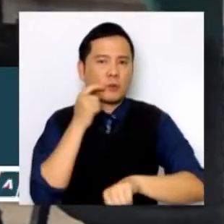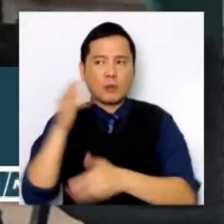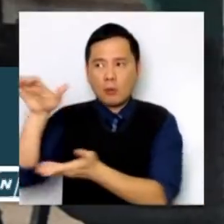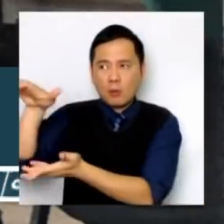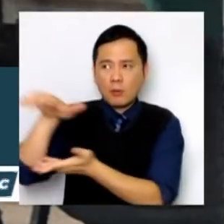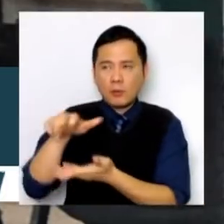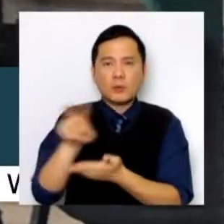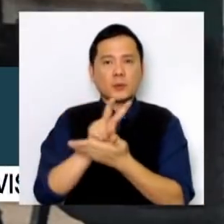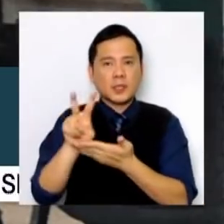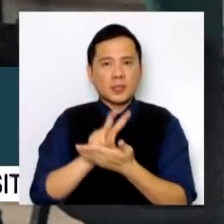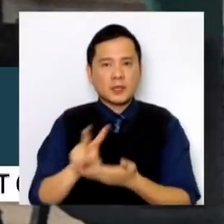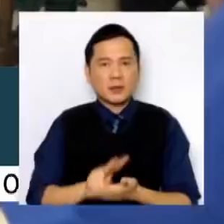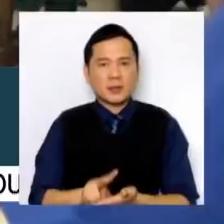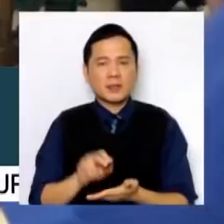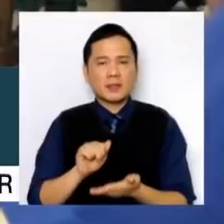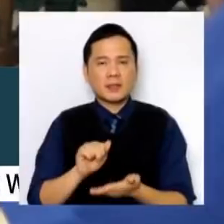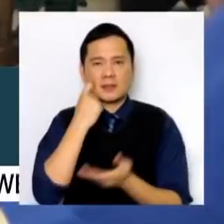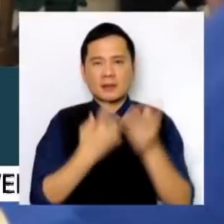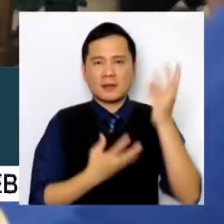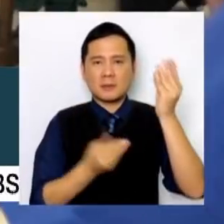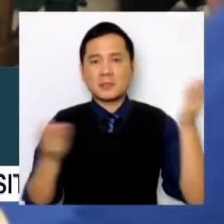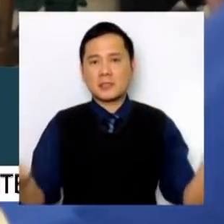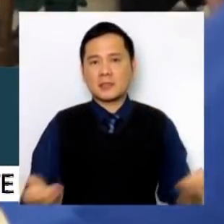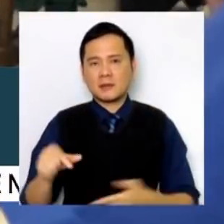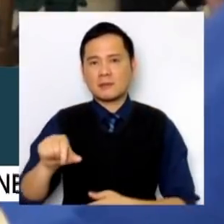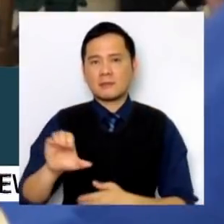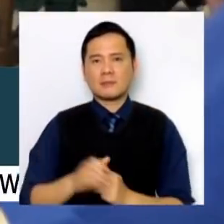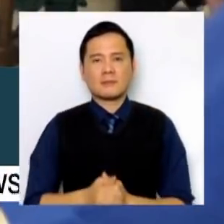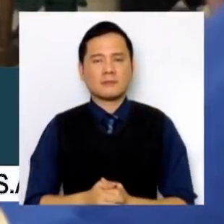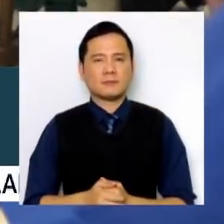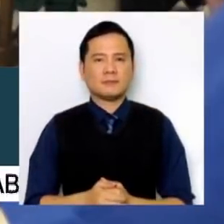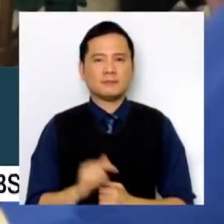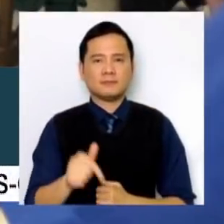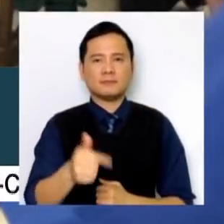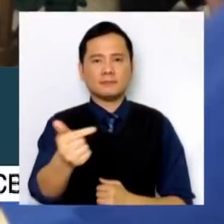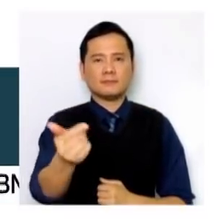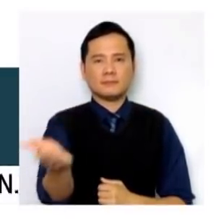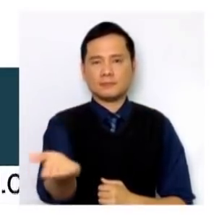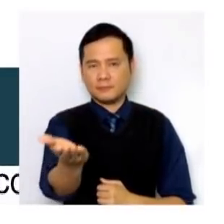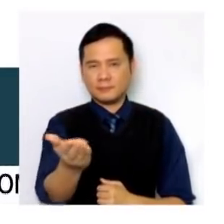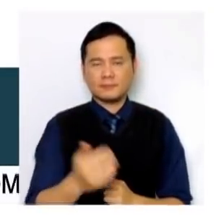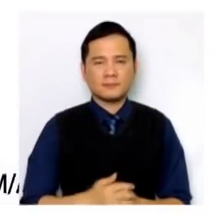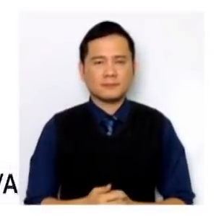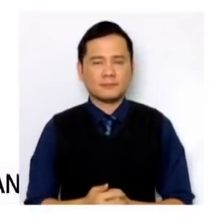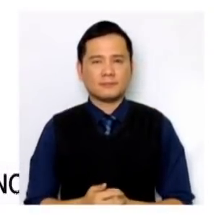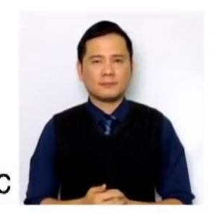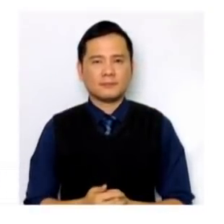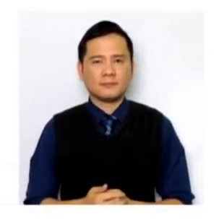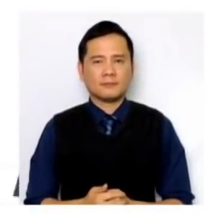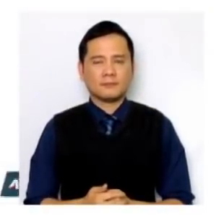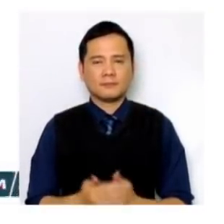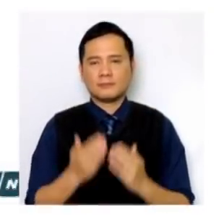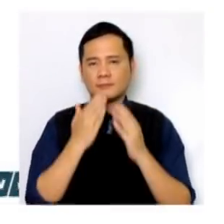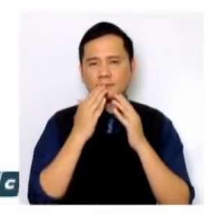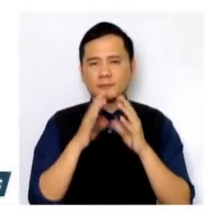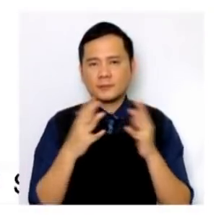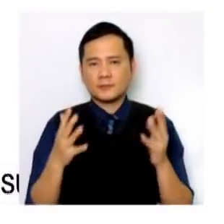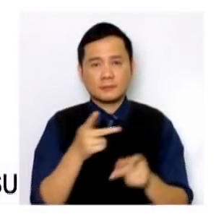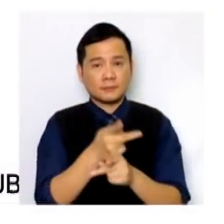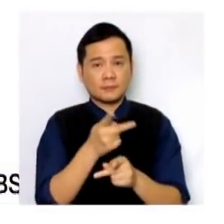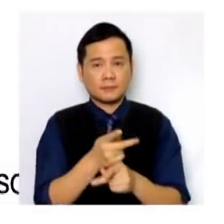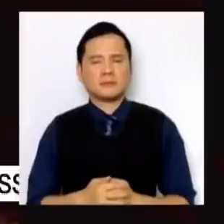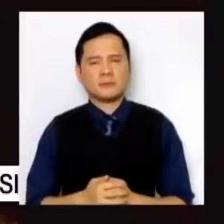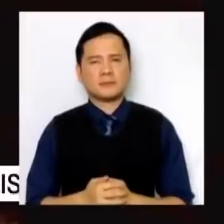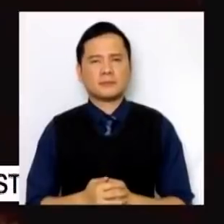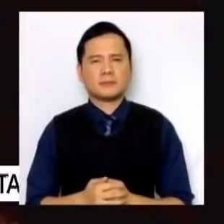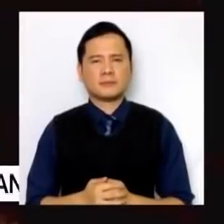the latest here in Quezon City. Zian Ambrosio, ABS-CBN News. Thanks a lot, Zian, for joining us today. Take care and you keep